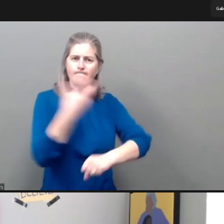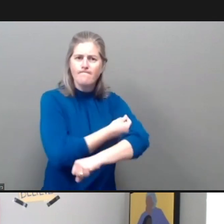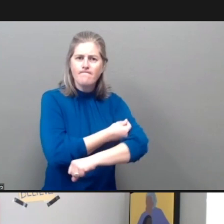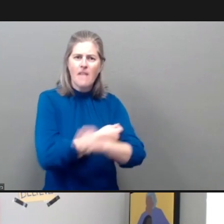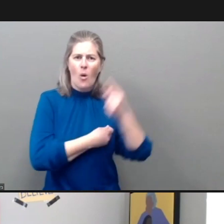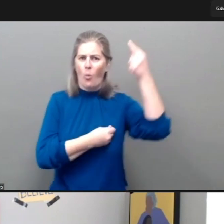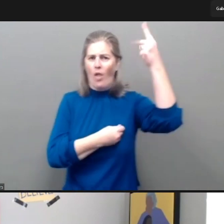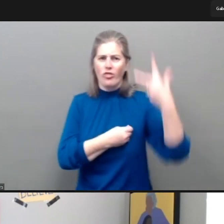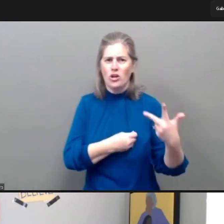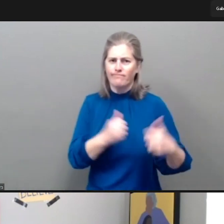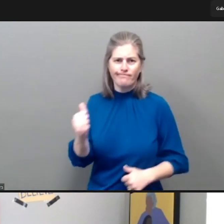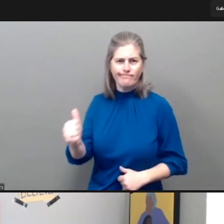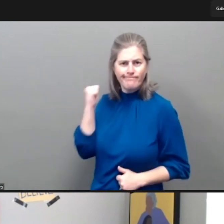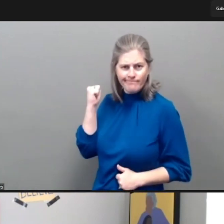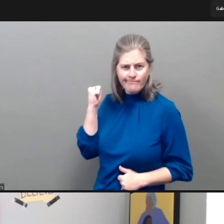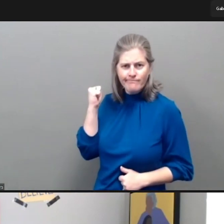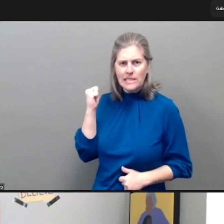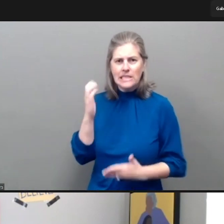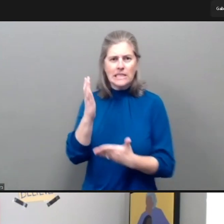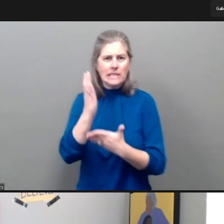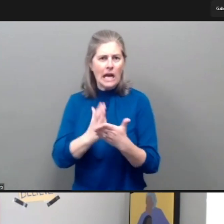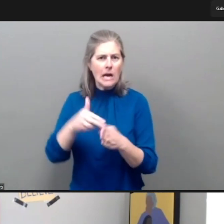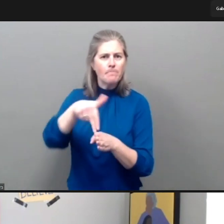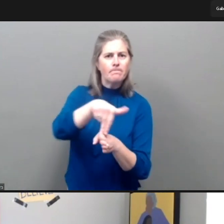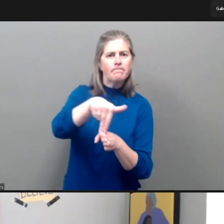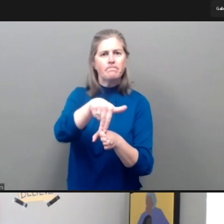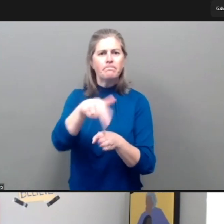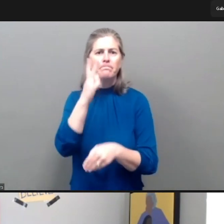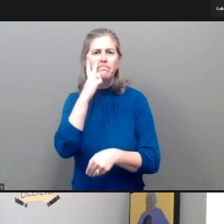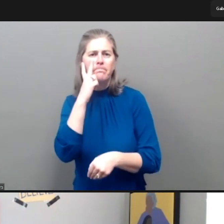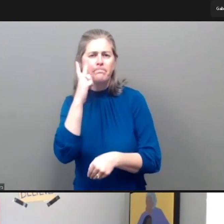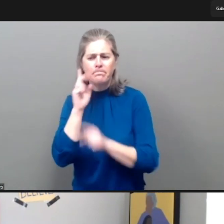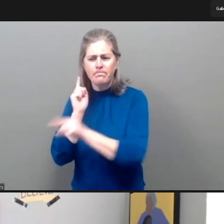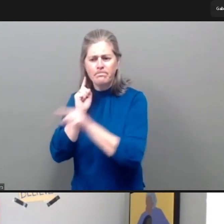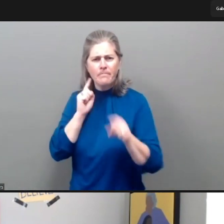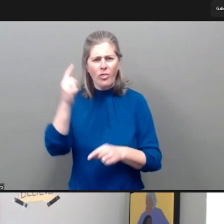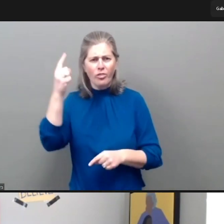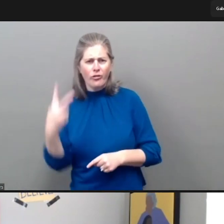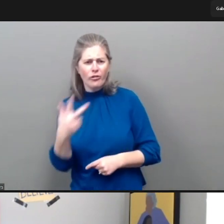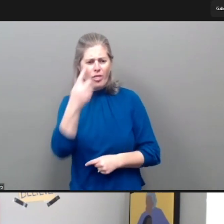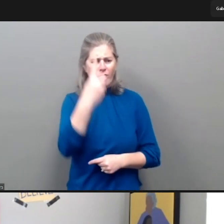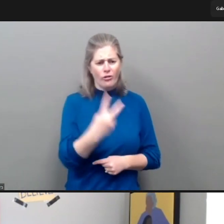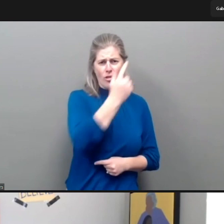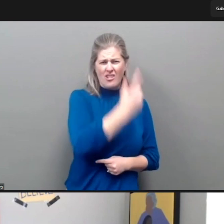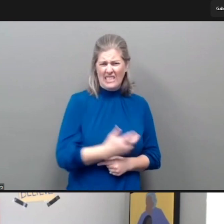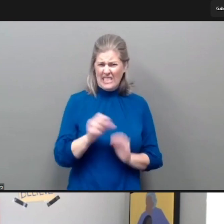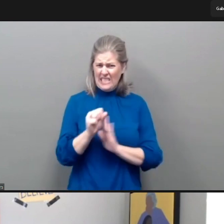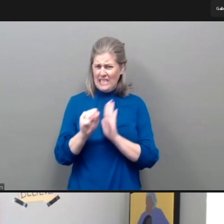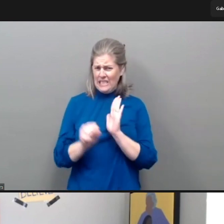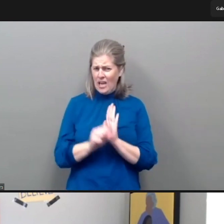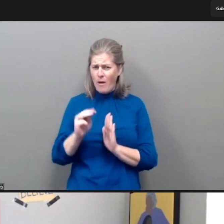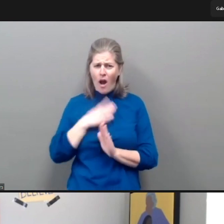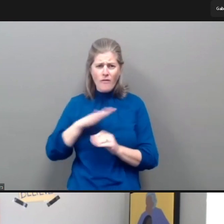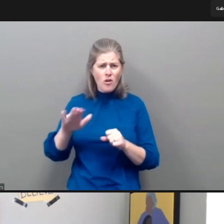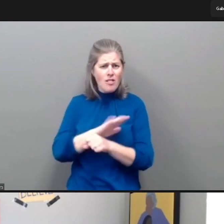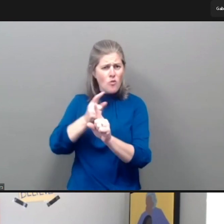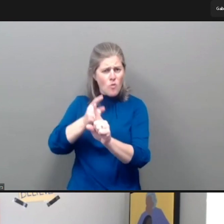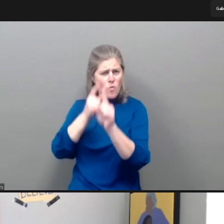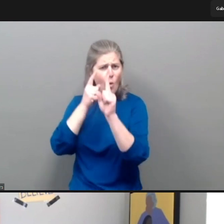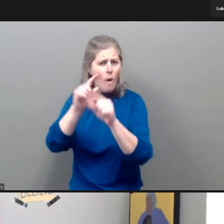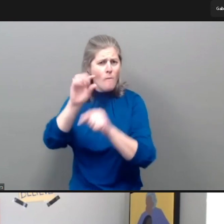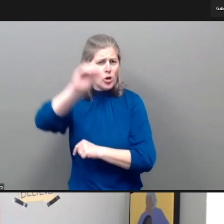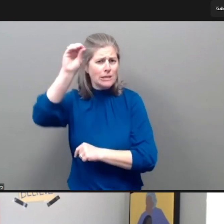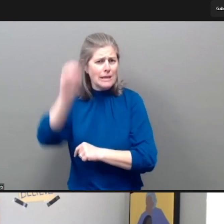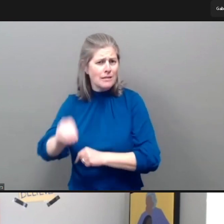against. Some are still waiting and seeing. Does the state of New Mexico have a clear goal that it's hoping to reach when it comes